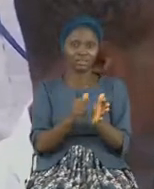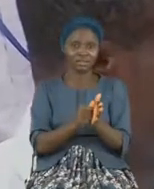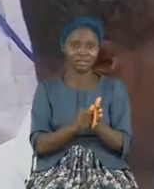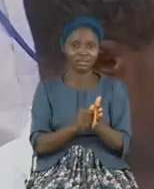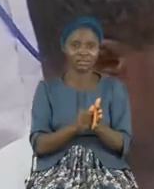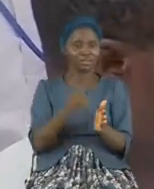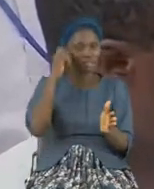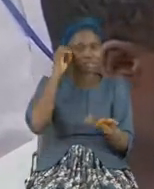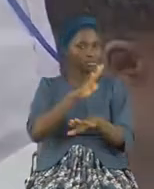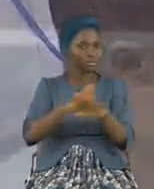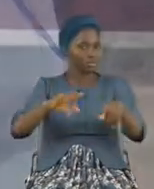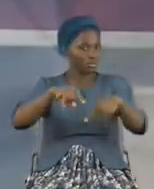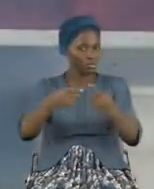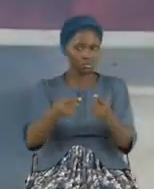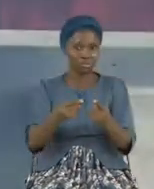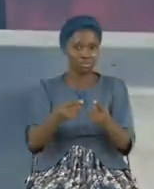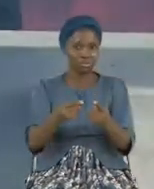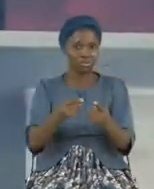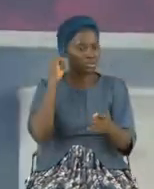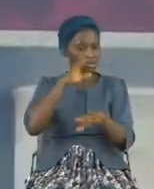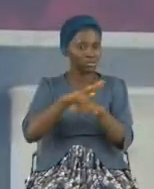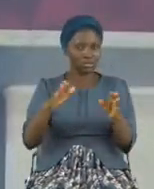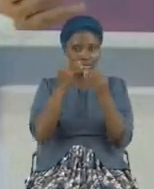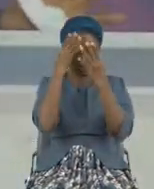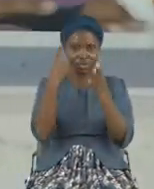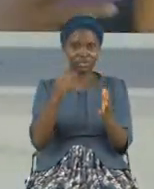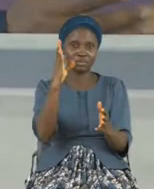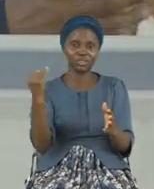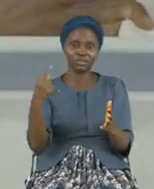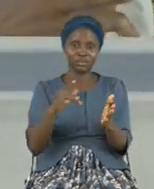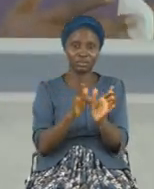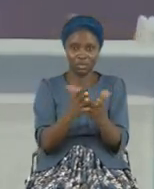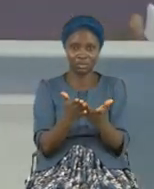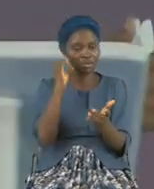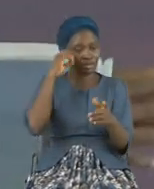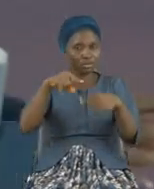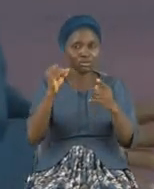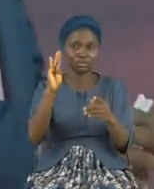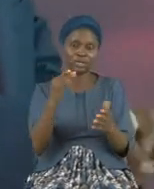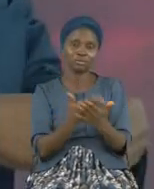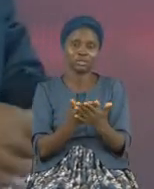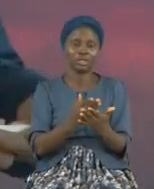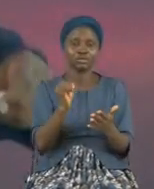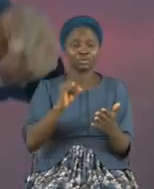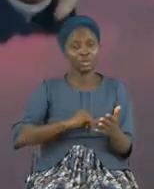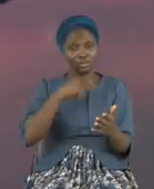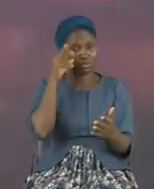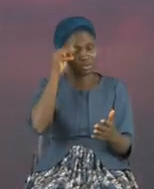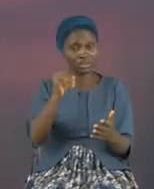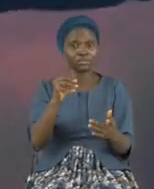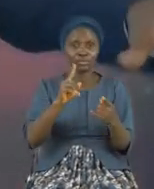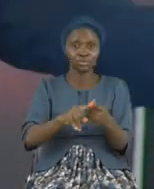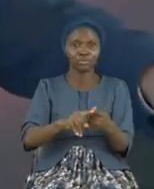of the Bible. He goes by money. So I said, it should pack the IBM machine. And